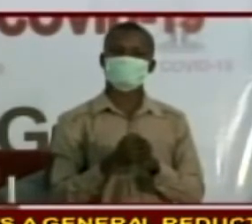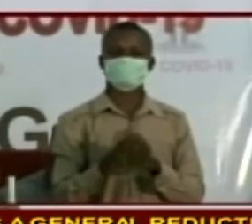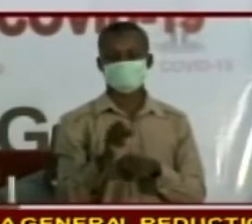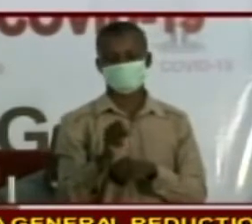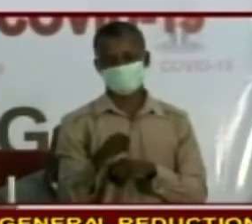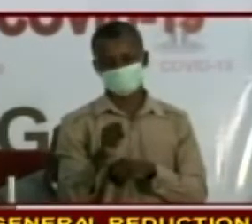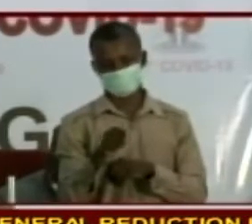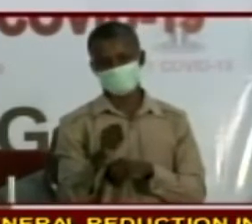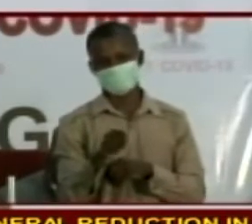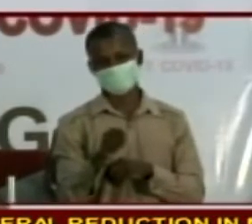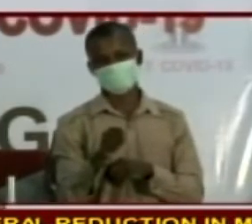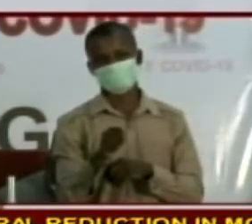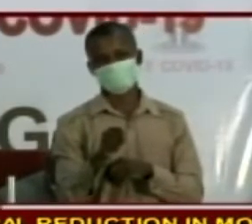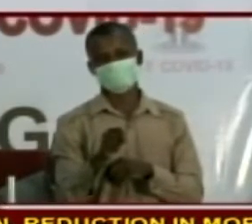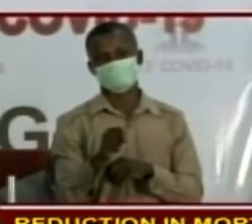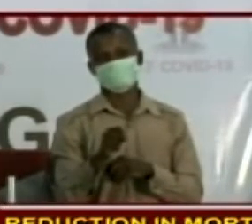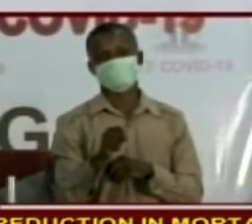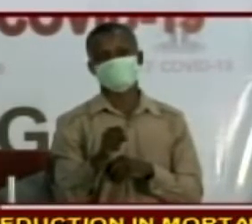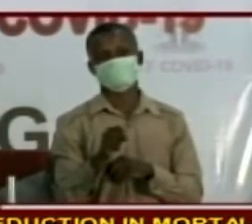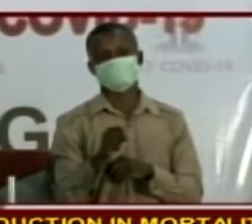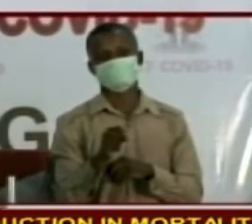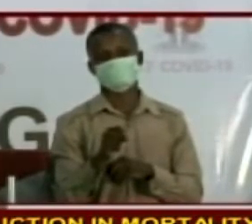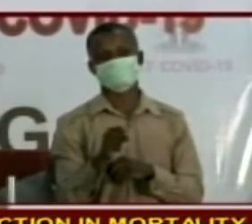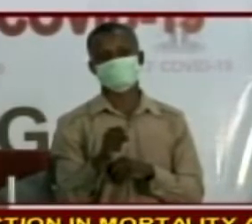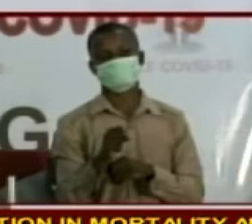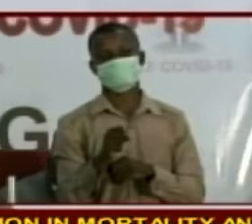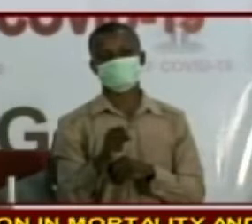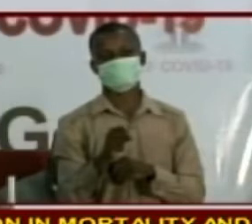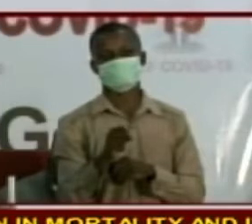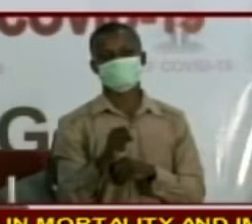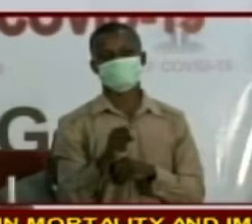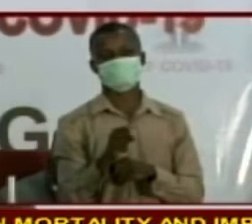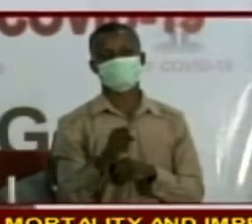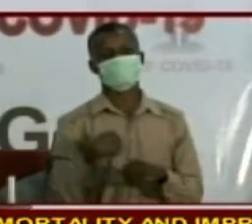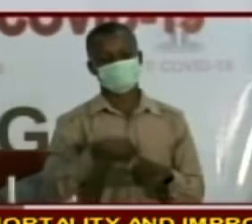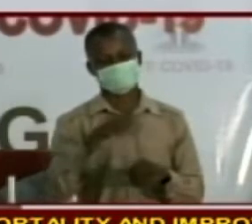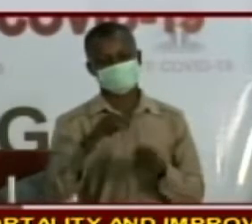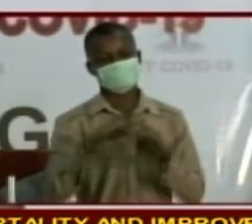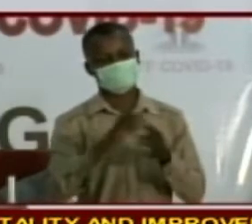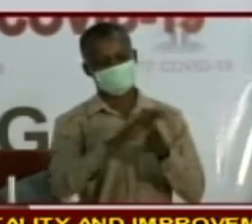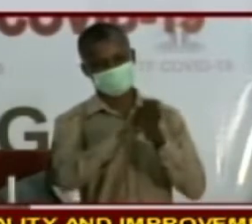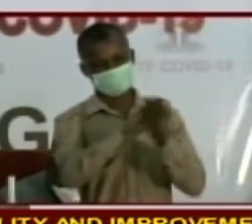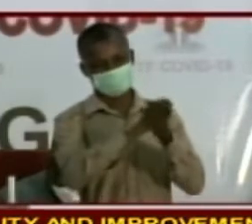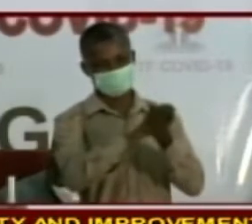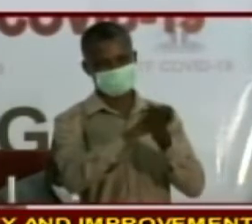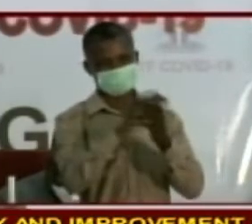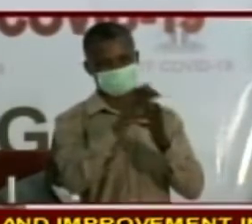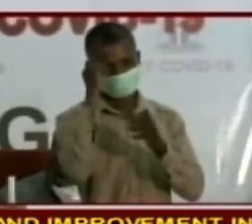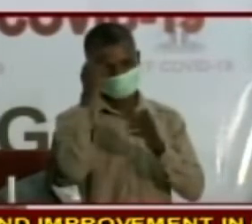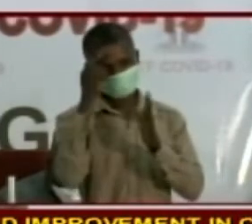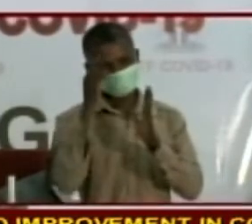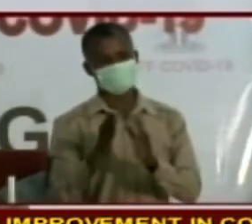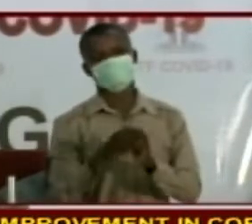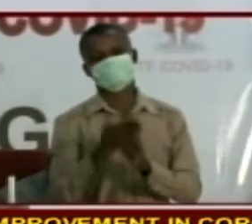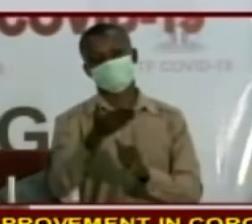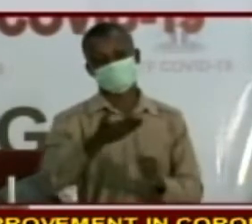yes, we want to commend the governor for welcoming the team